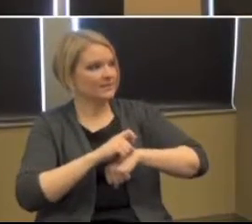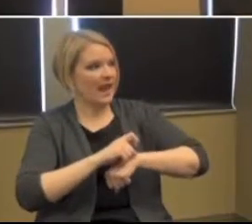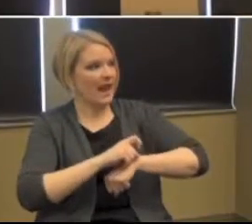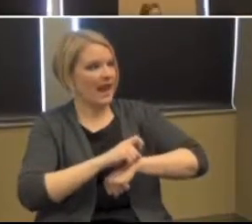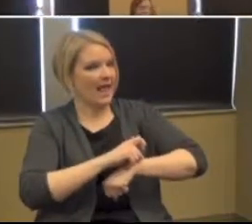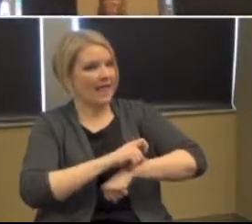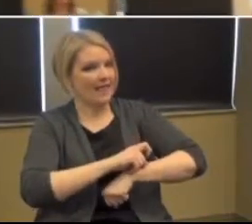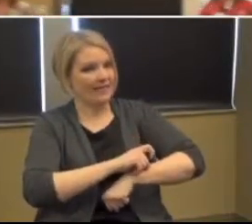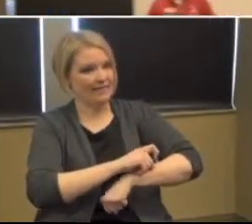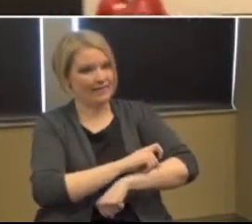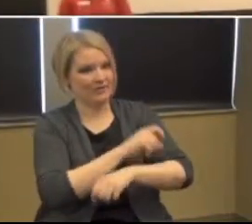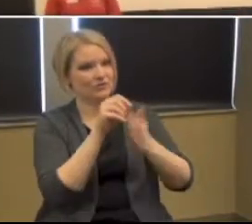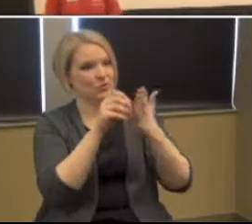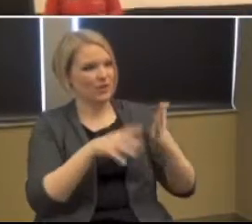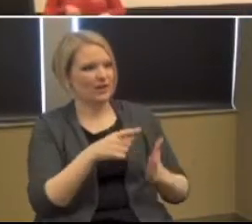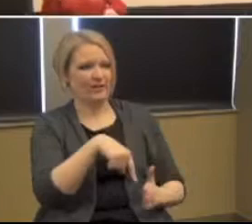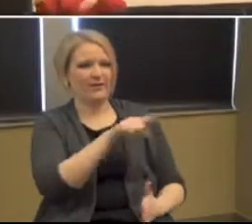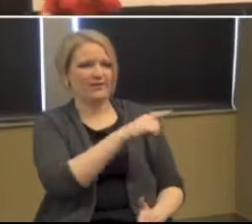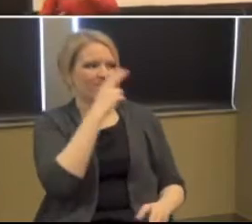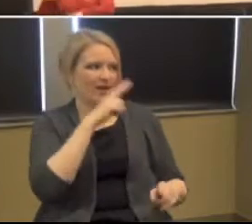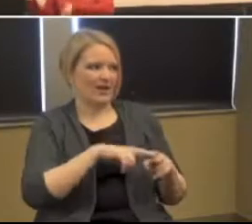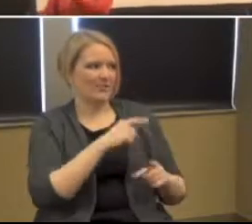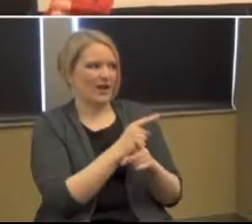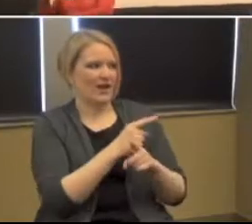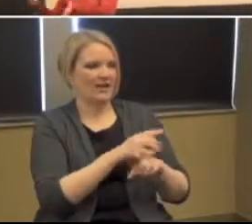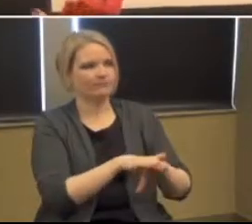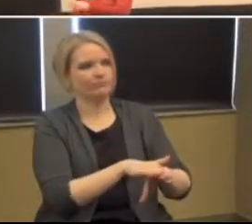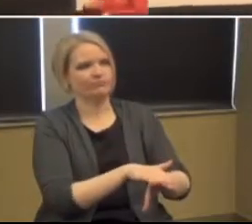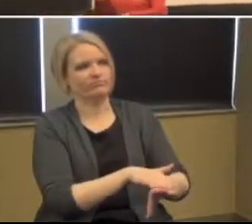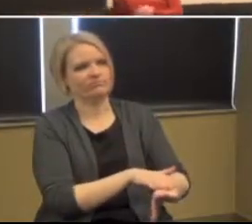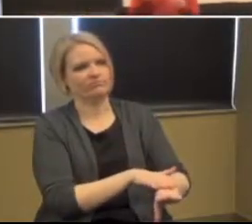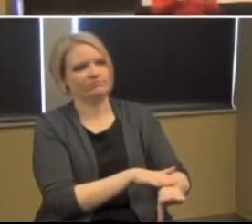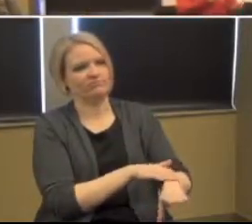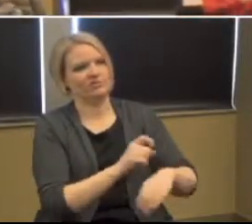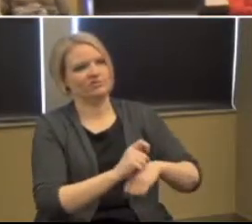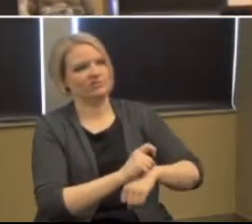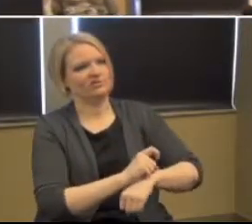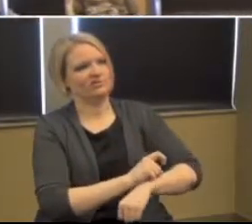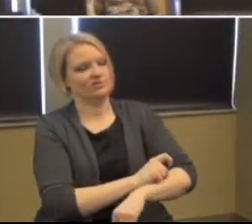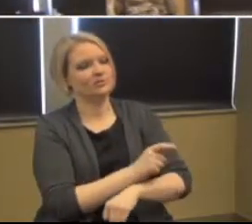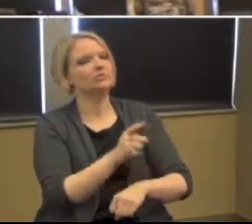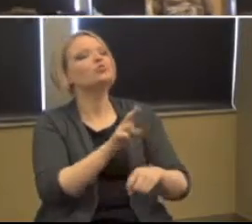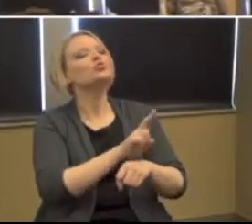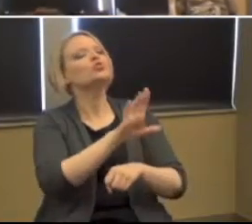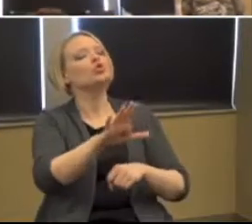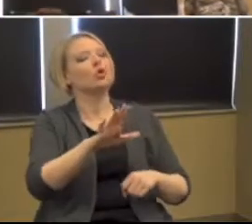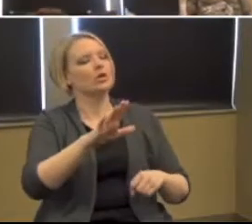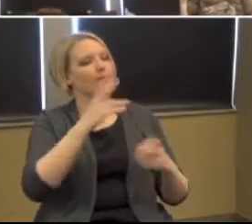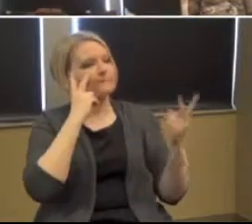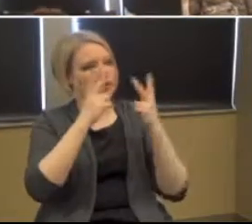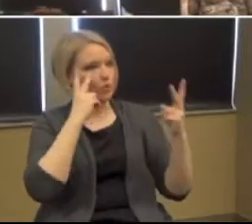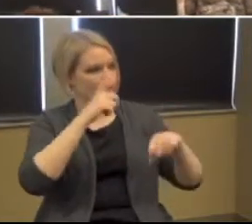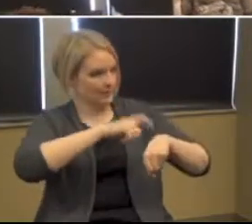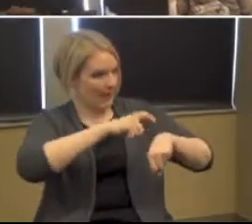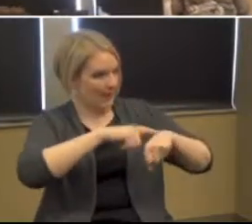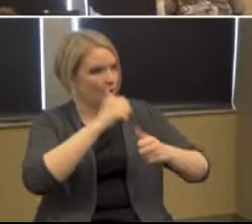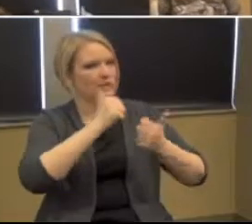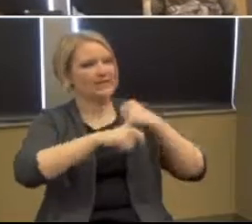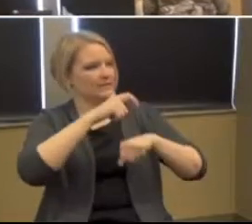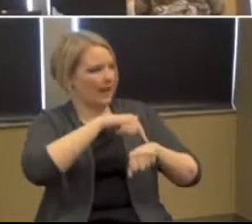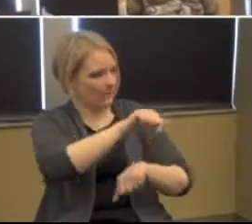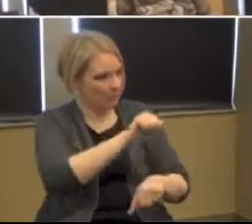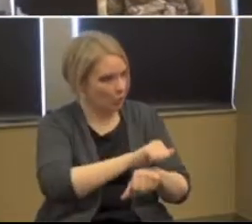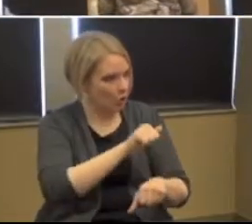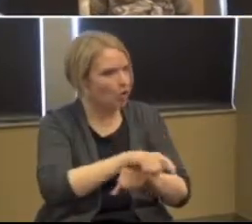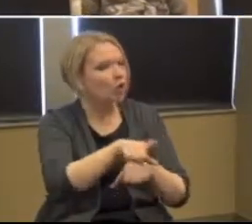Yeah, okay. They're fun, aren't they? So this is a way, use your visual timer with each task, and you can try